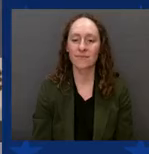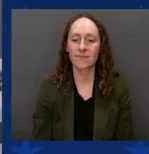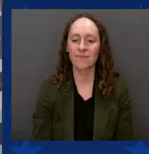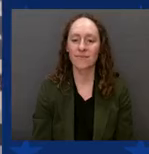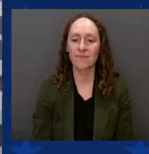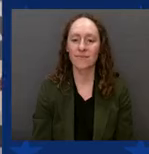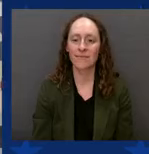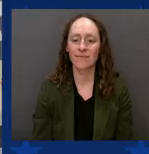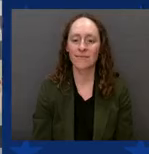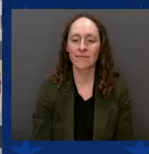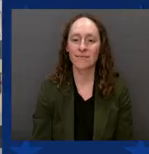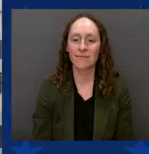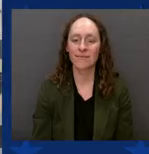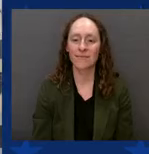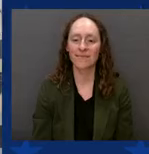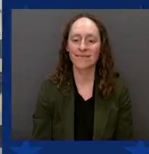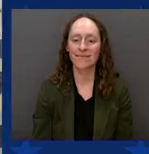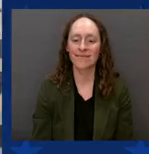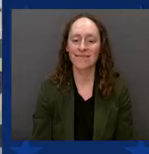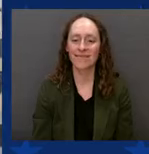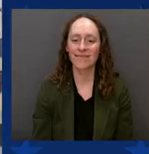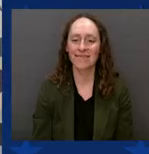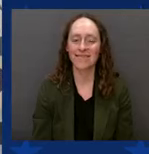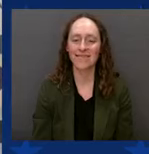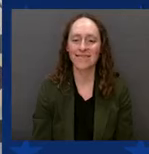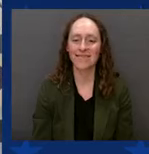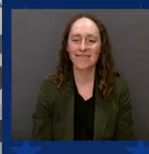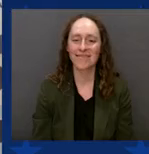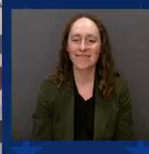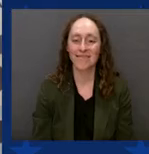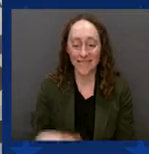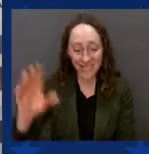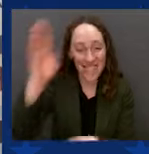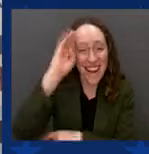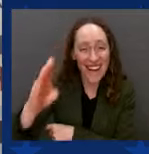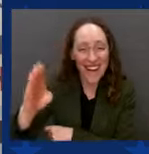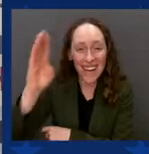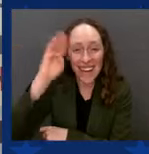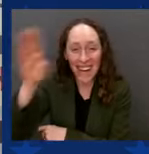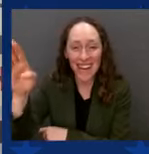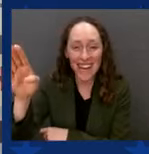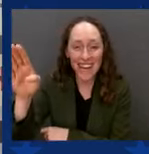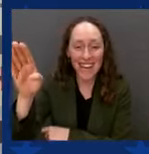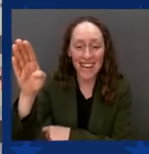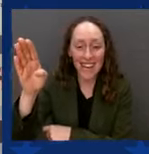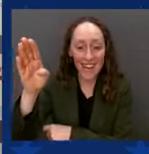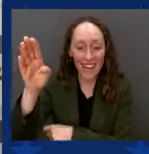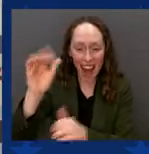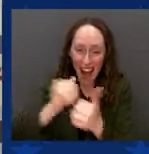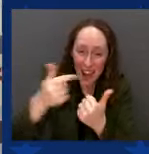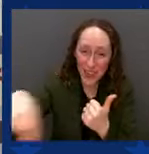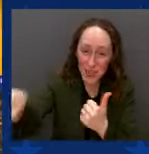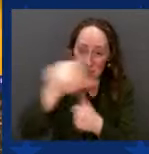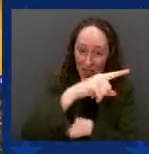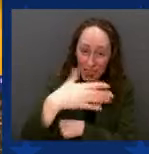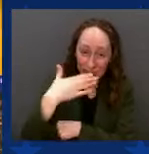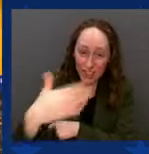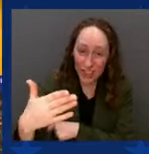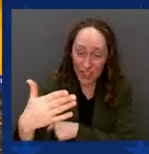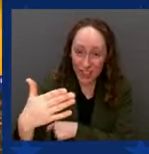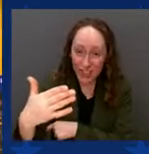Before I get going, hey everybody, how are you? Mom's demand action, we're gonna get